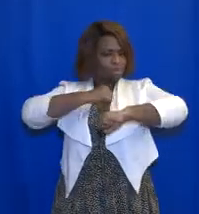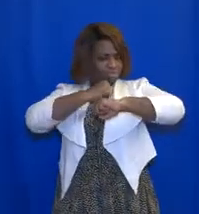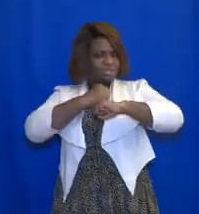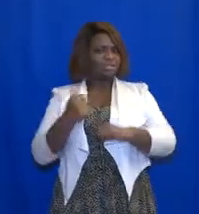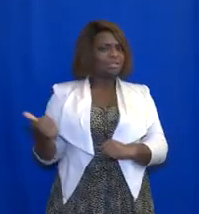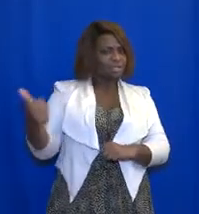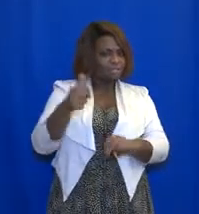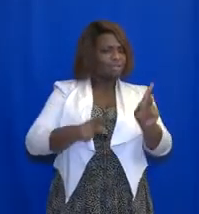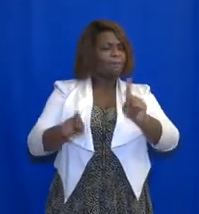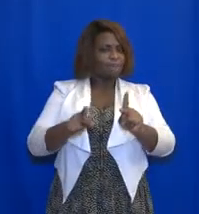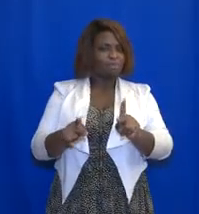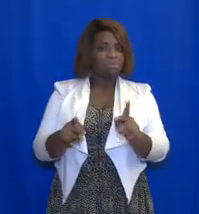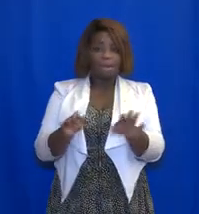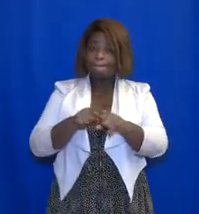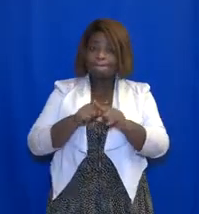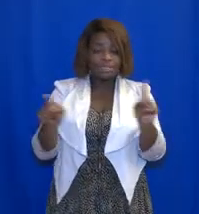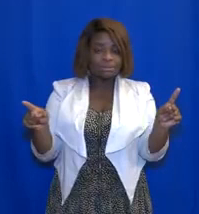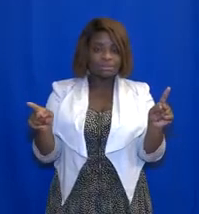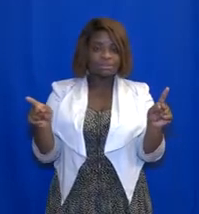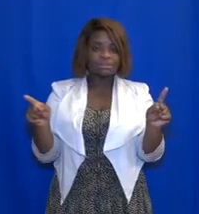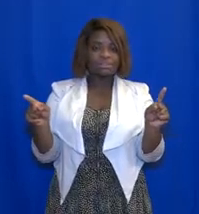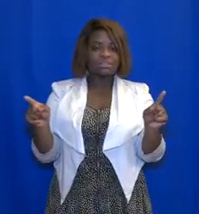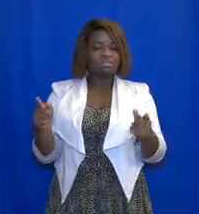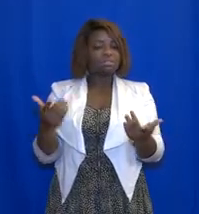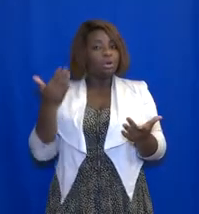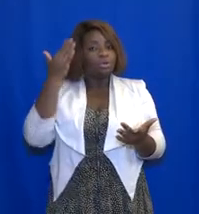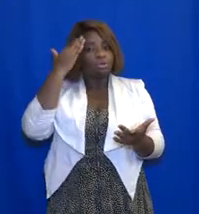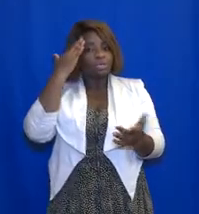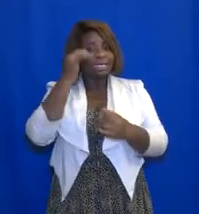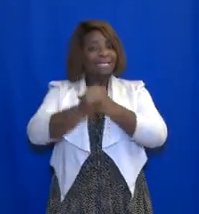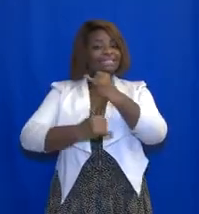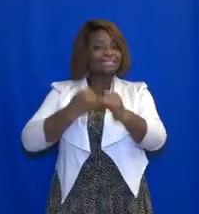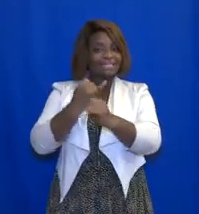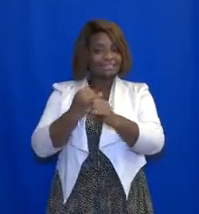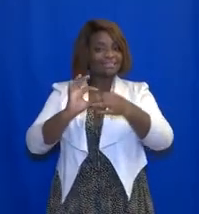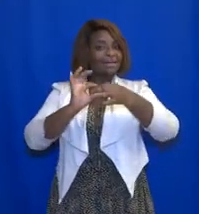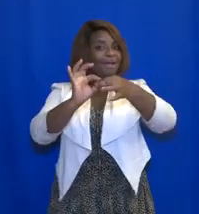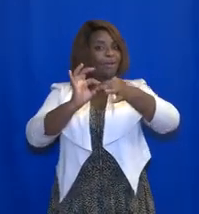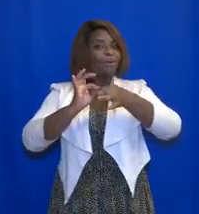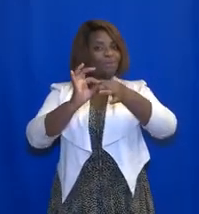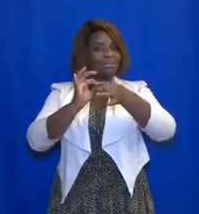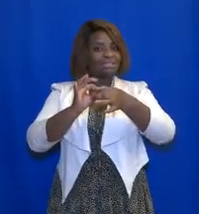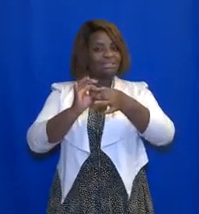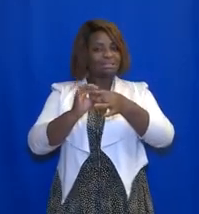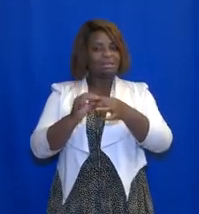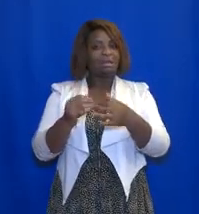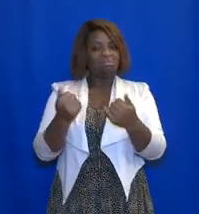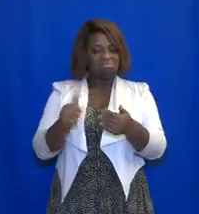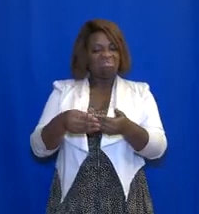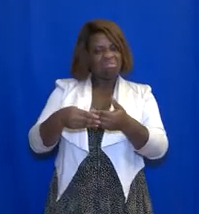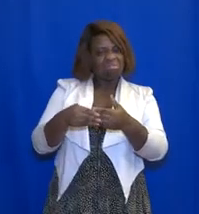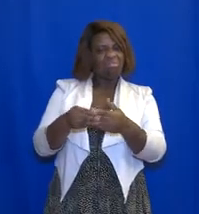people. Nonetheless, it is obvious that international cooperation, where feasible and